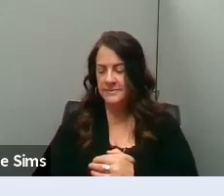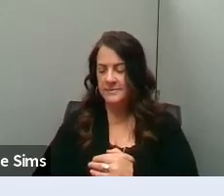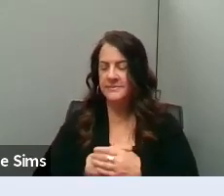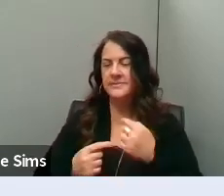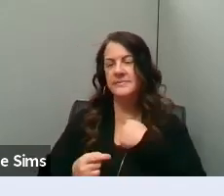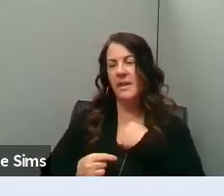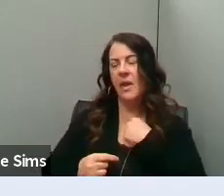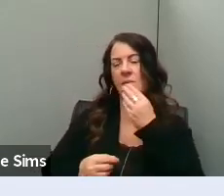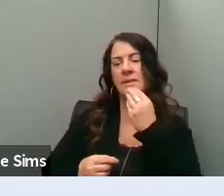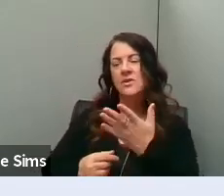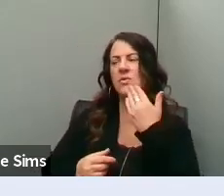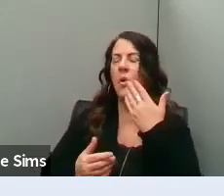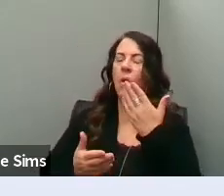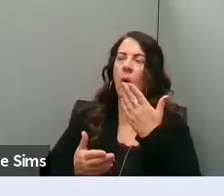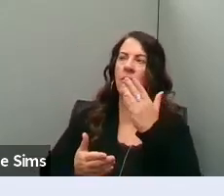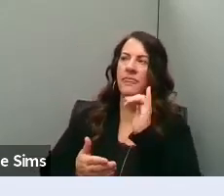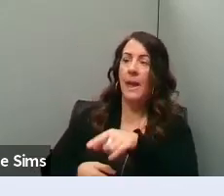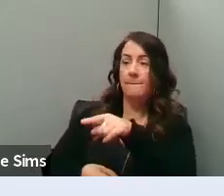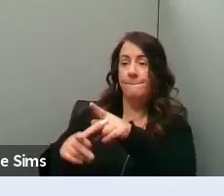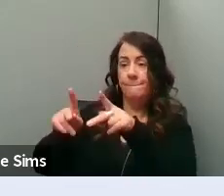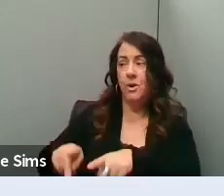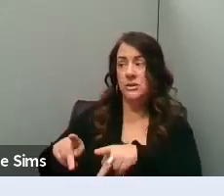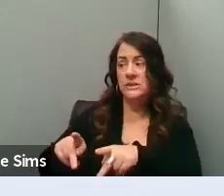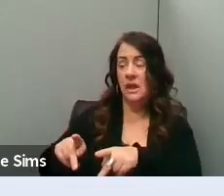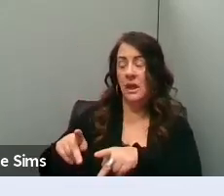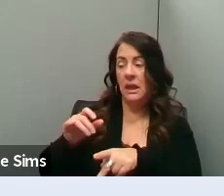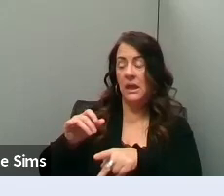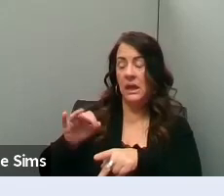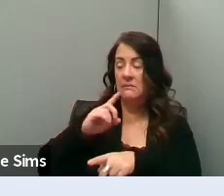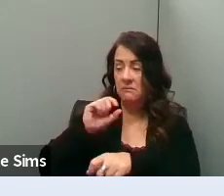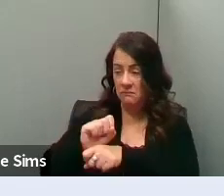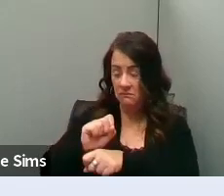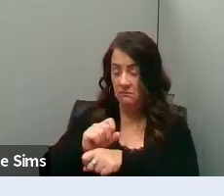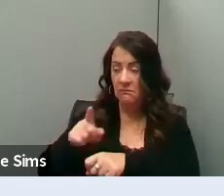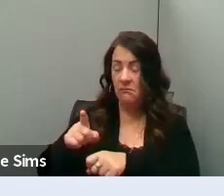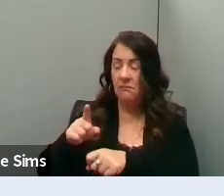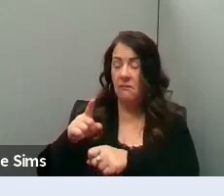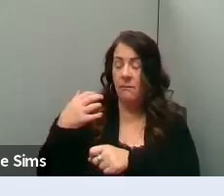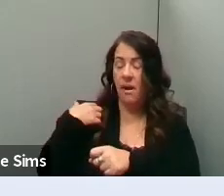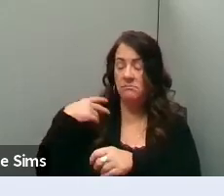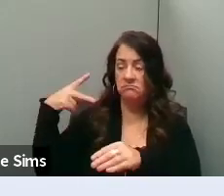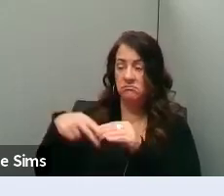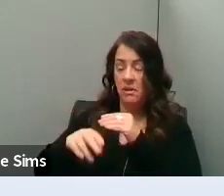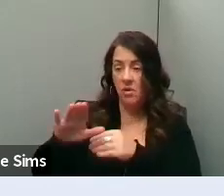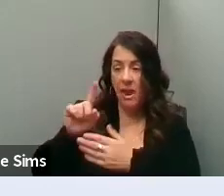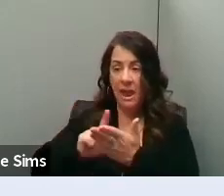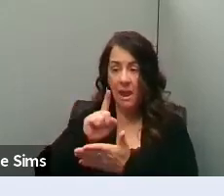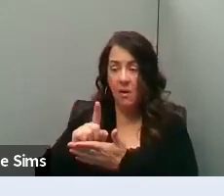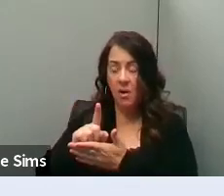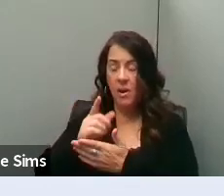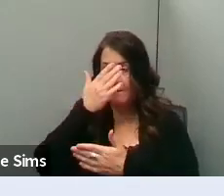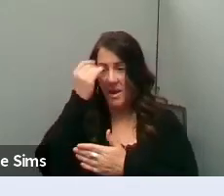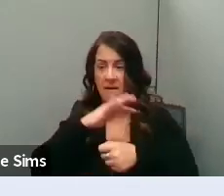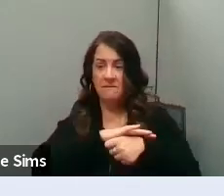be eligible for partial unemployment if their hours were cut due to the COVID-19 pandemic, and